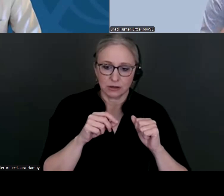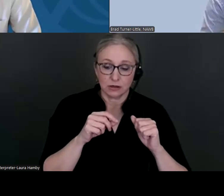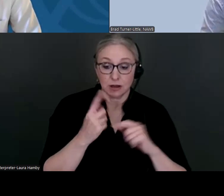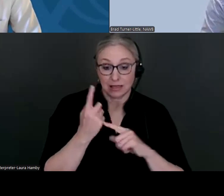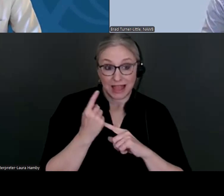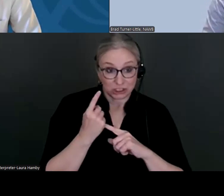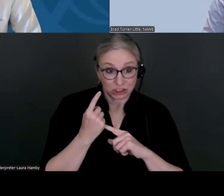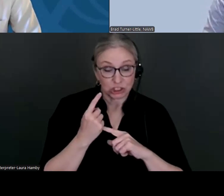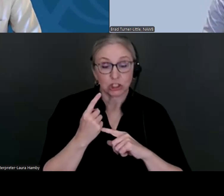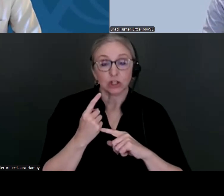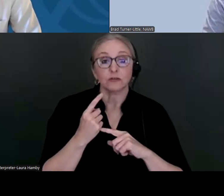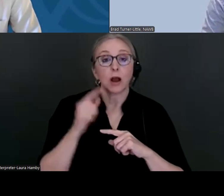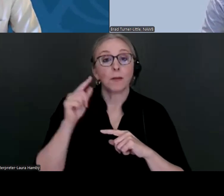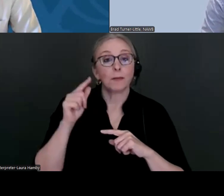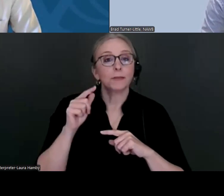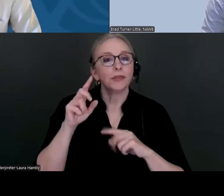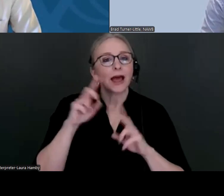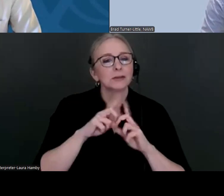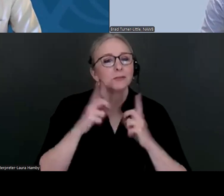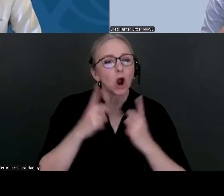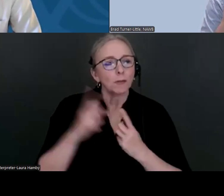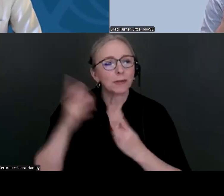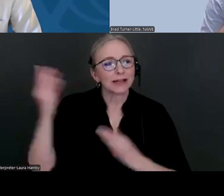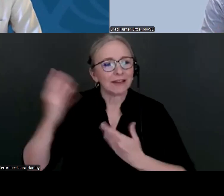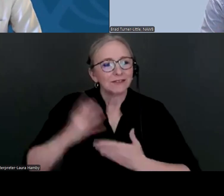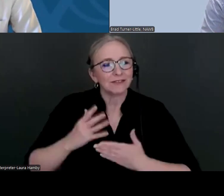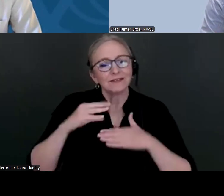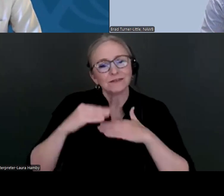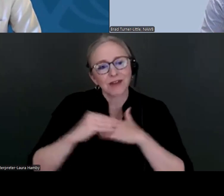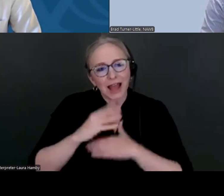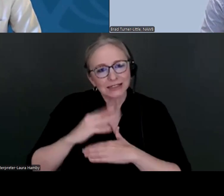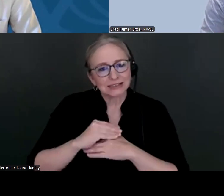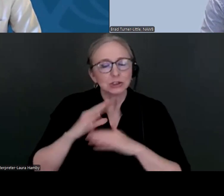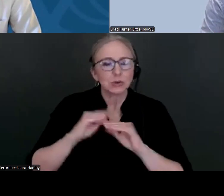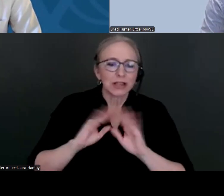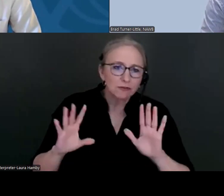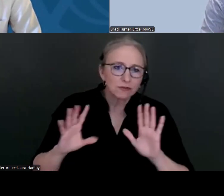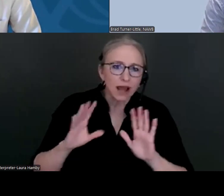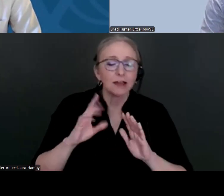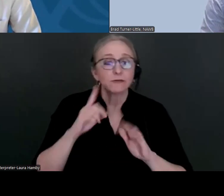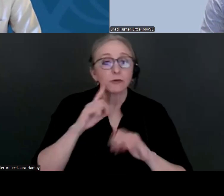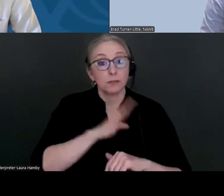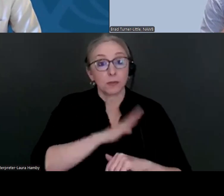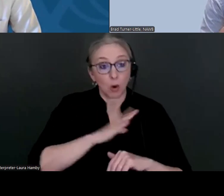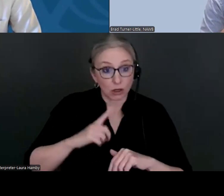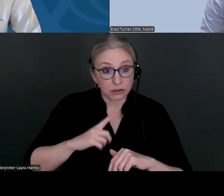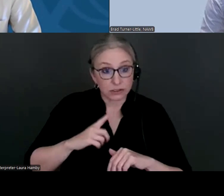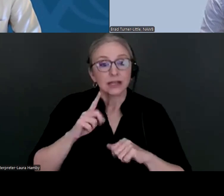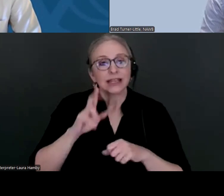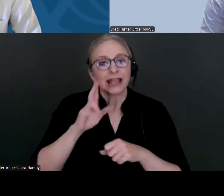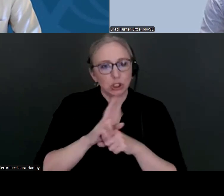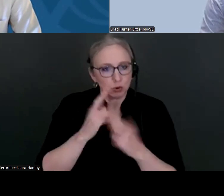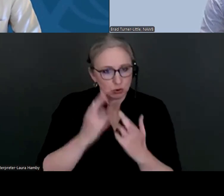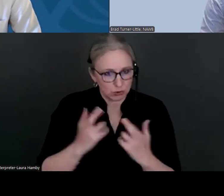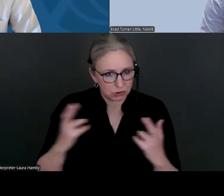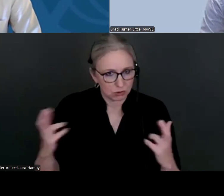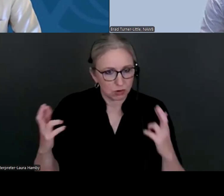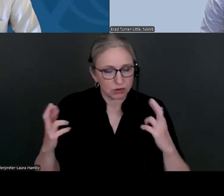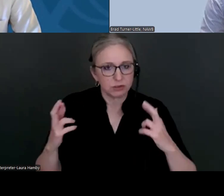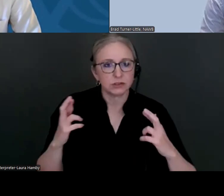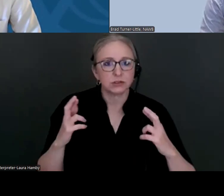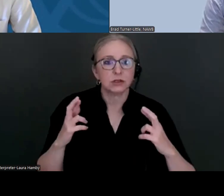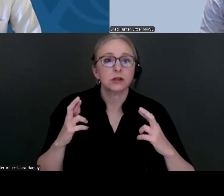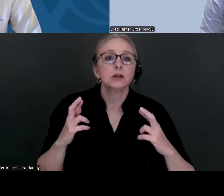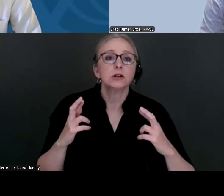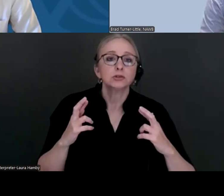was guidance that came from the department around that really clarifying for local workforce boards that they can use resources in a way